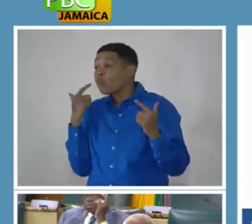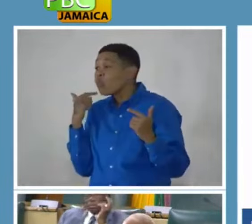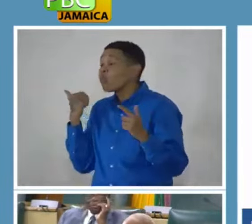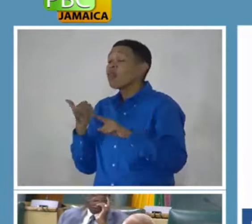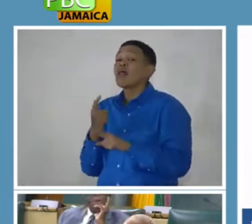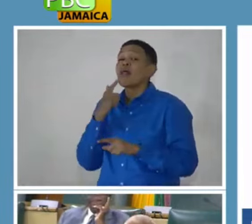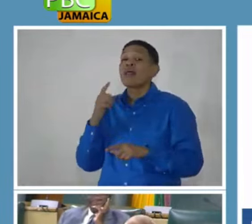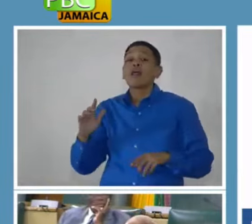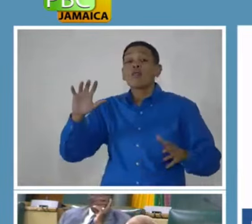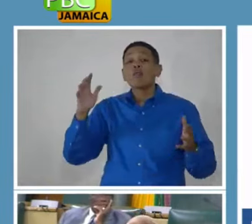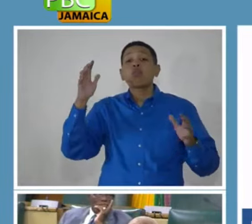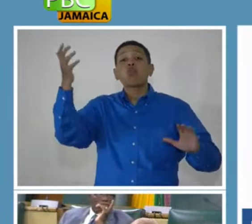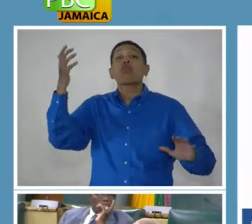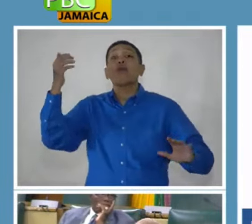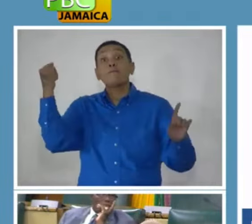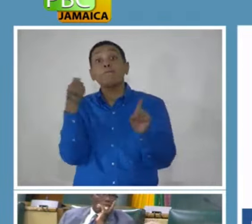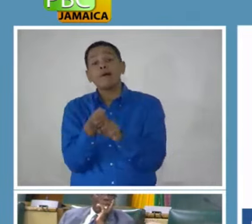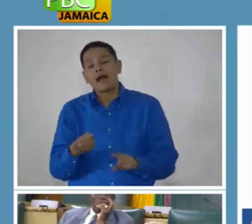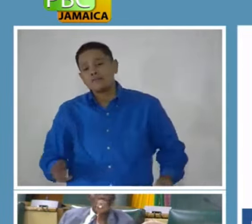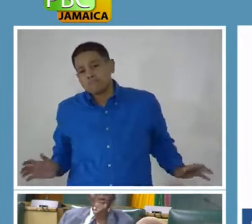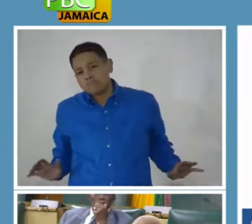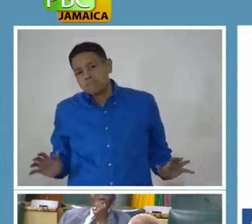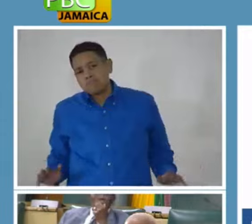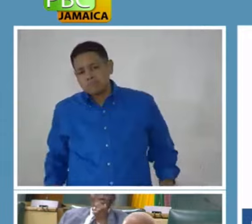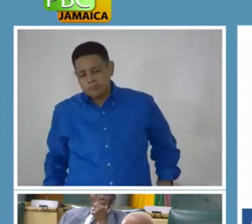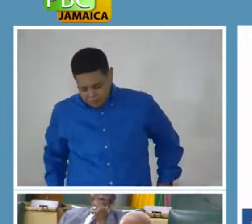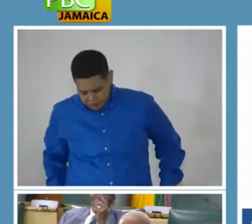again isolated when disaster strikes.